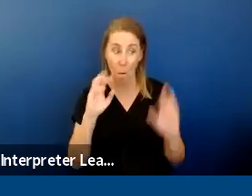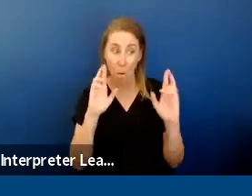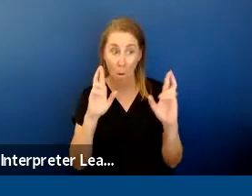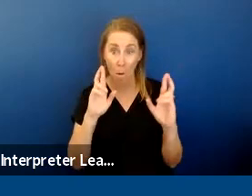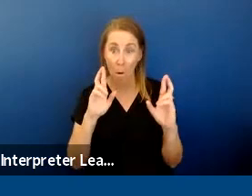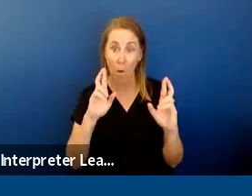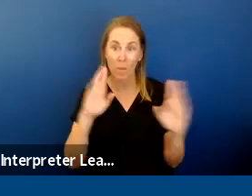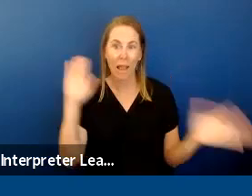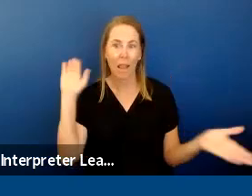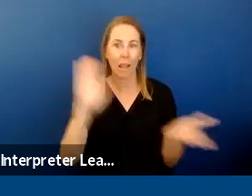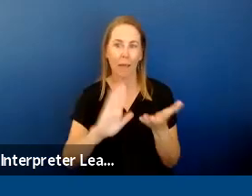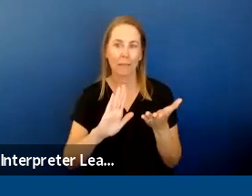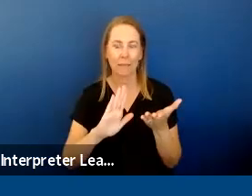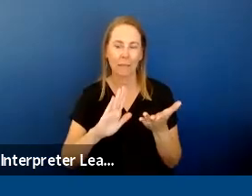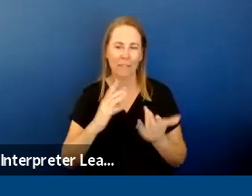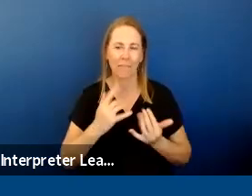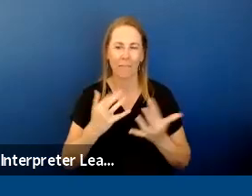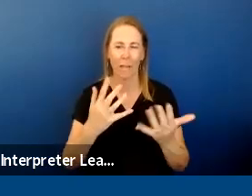Thanks so much, Tracy.